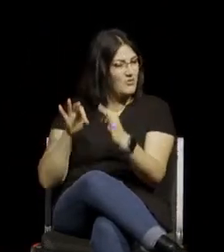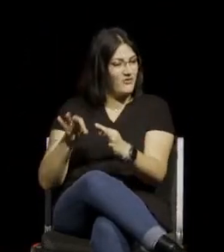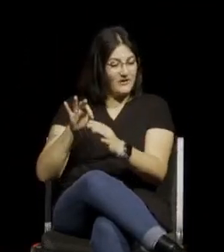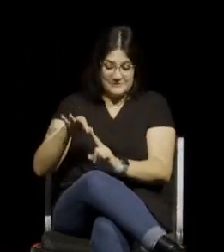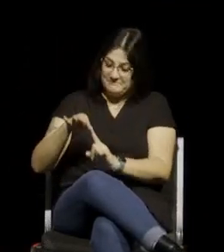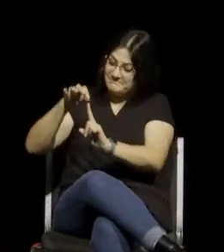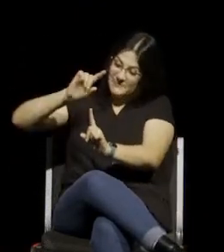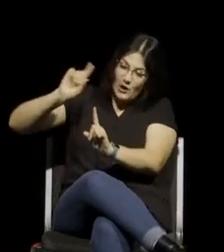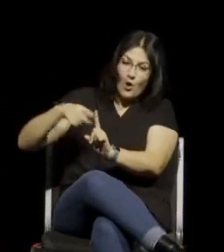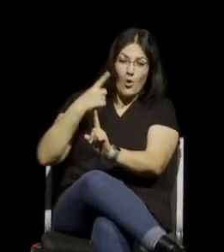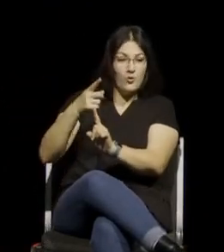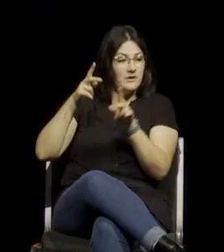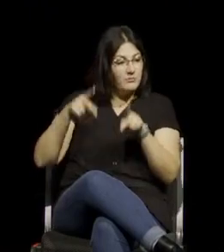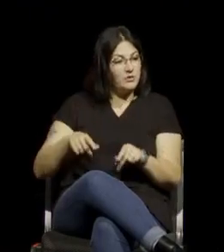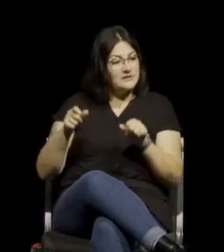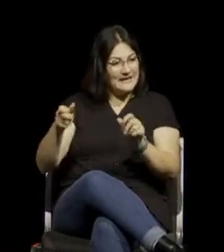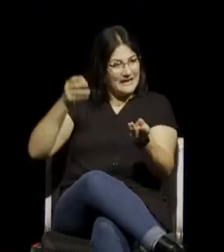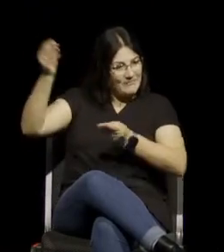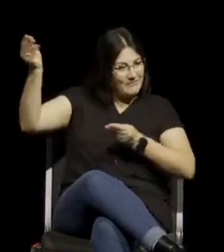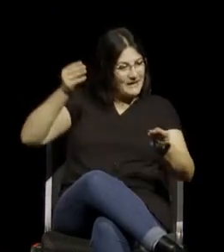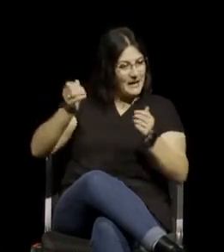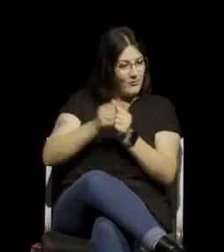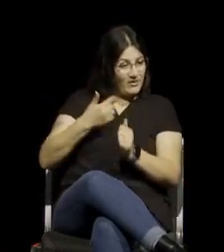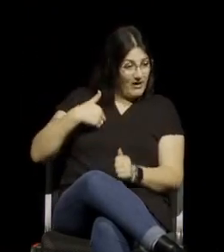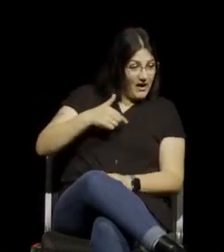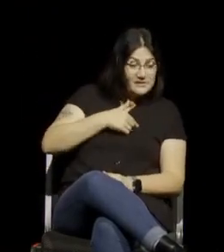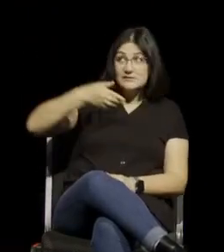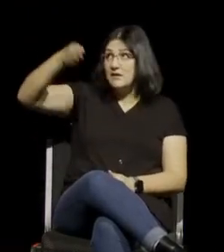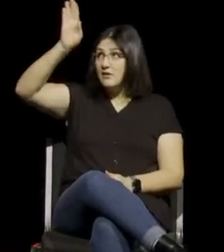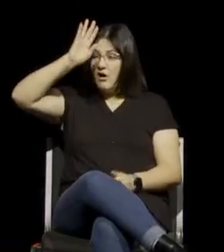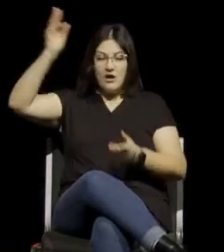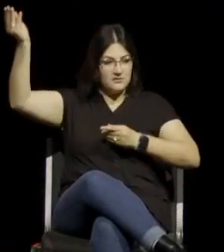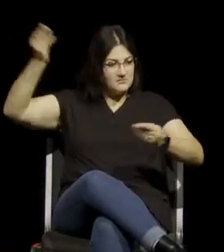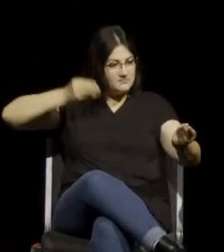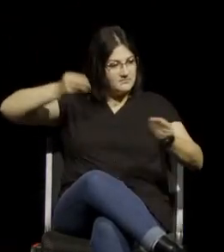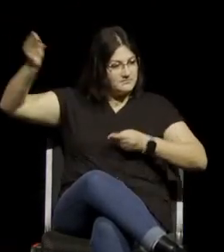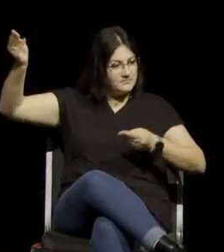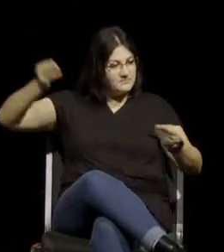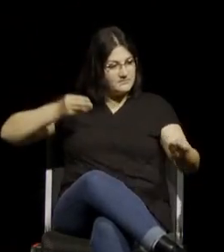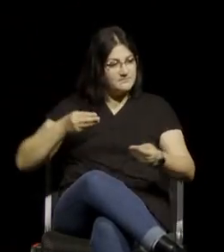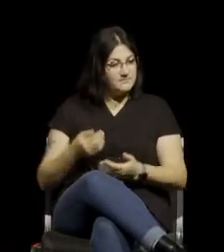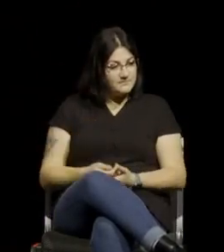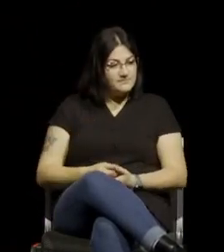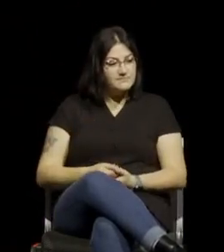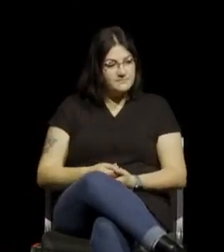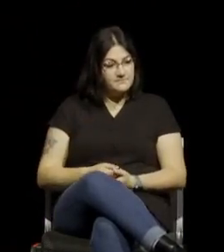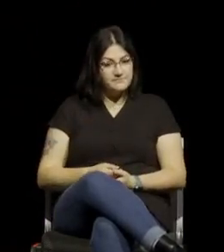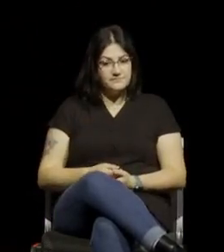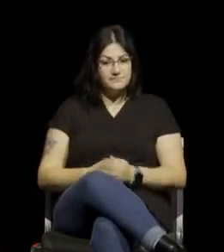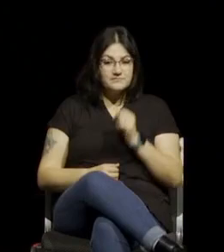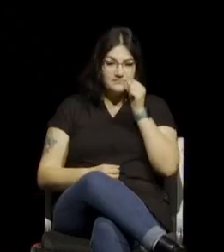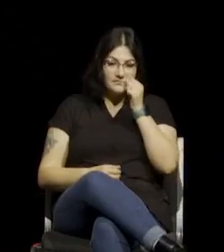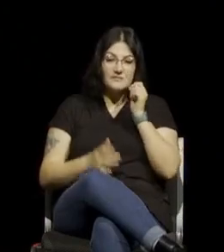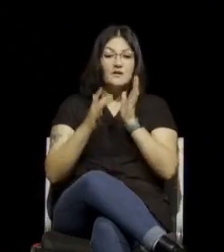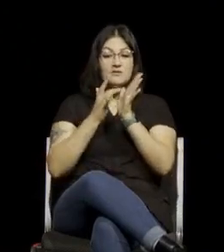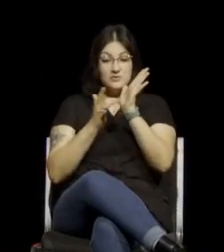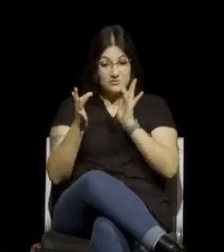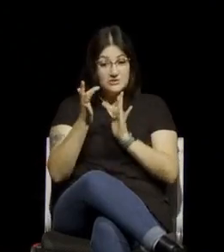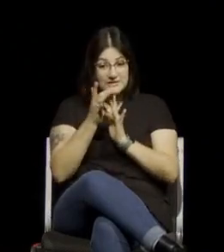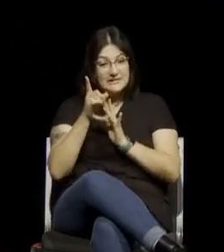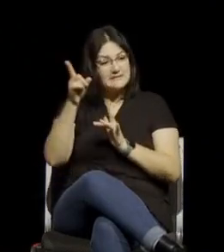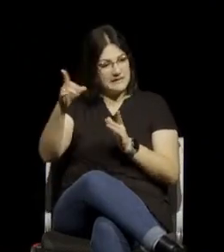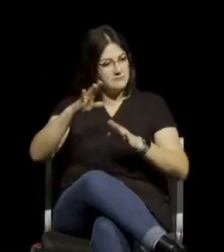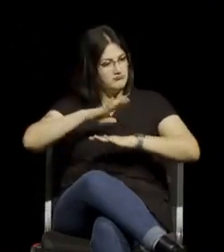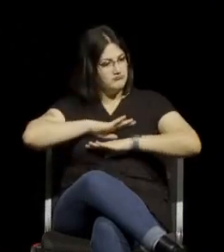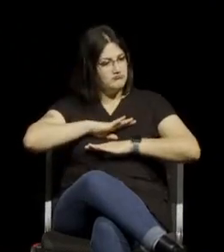person that would be able to mediate between us and God in the way that he does. So Jesus fills the role of